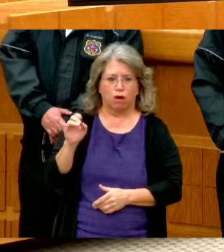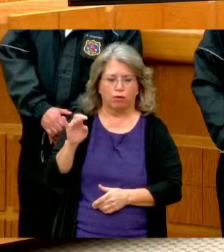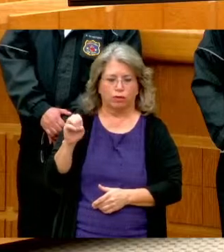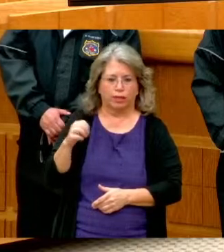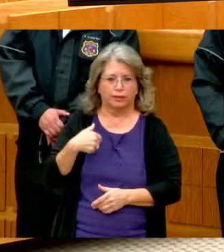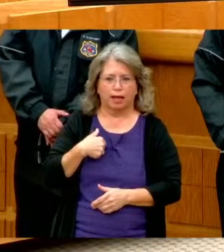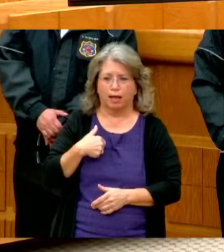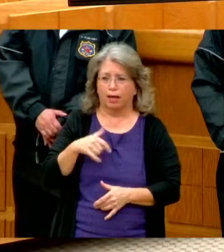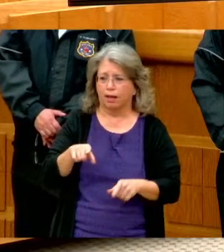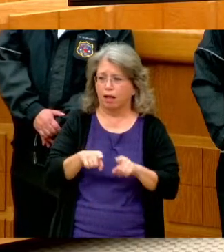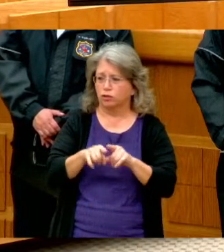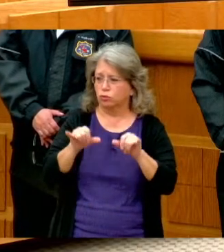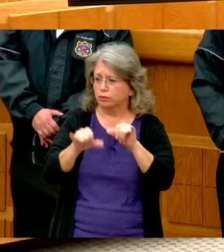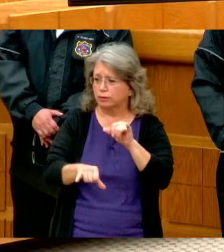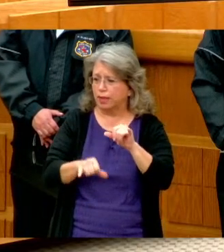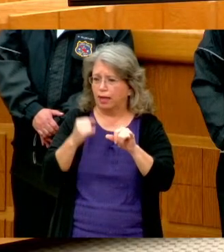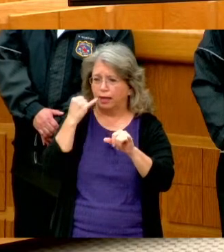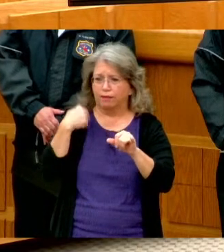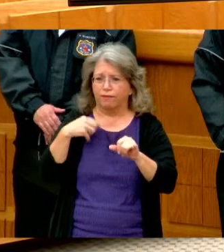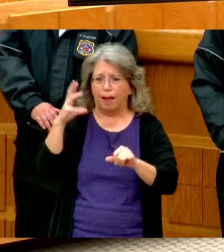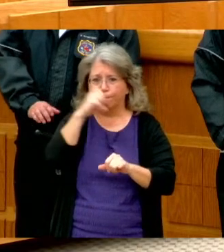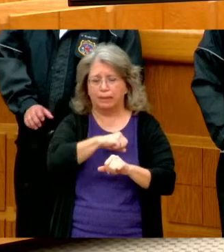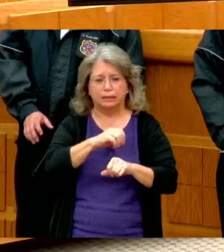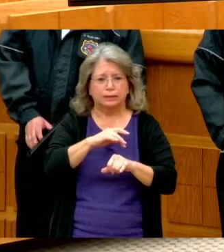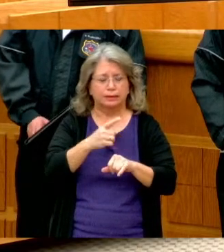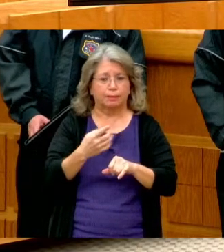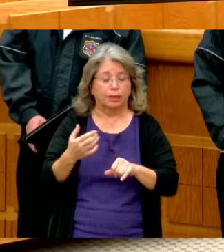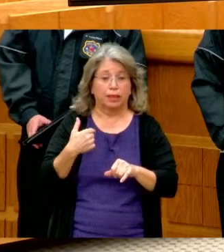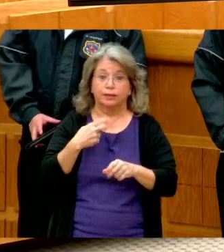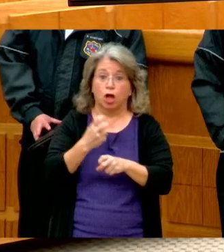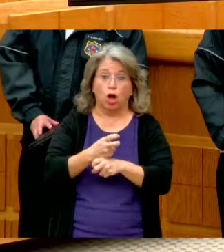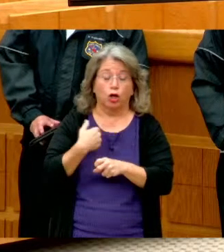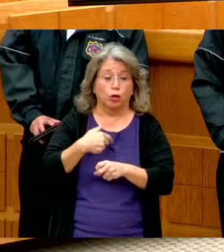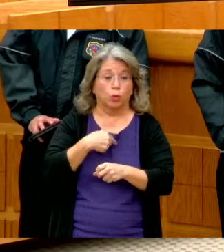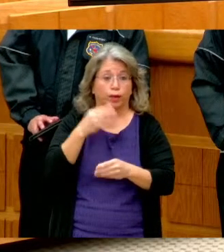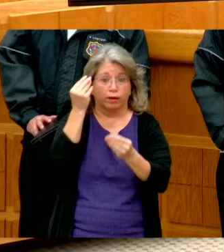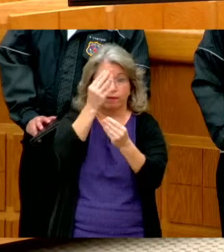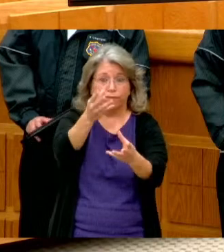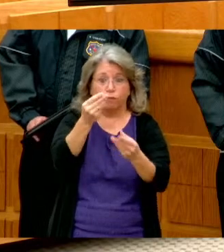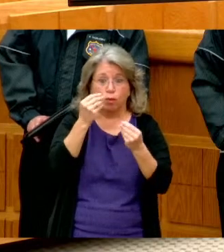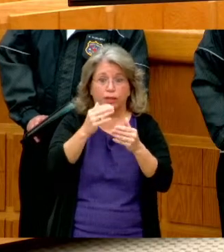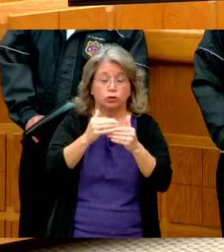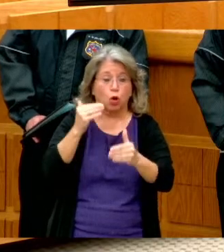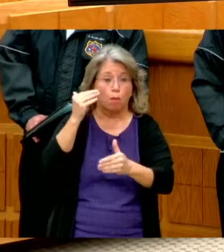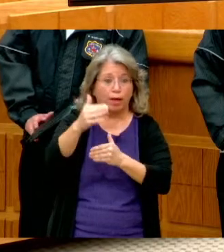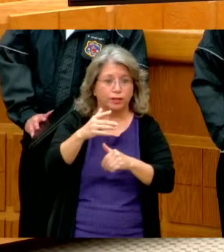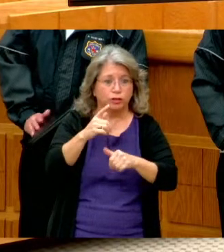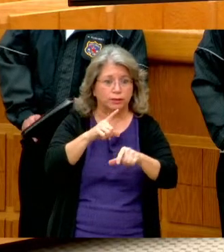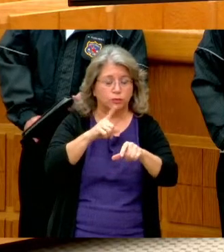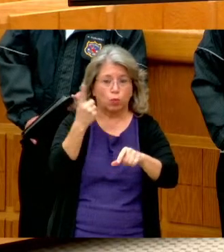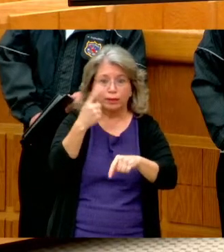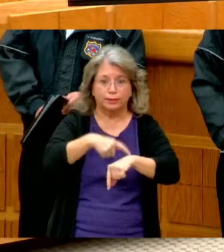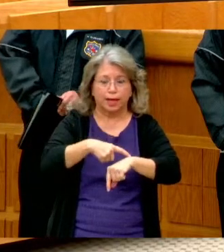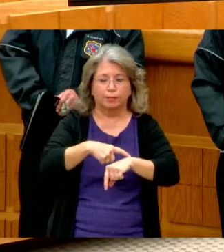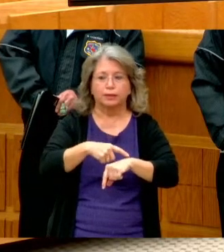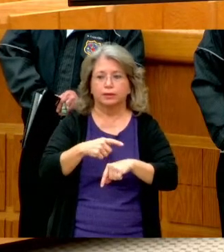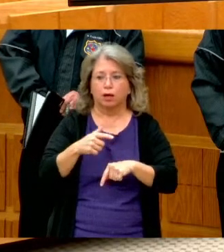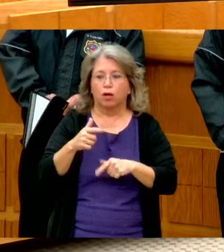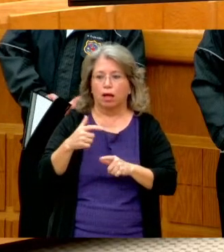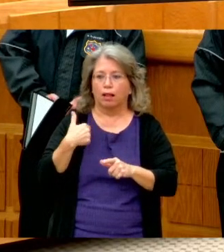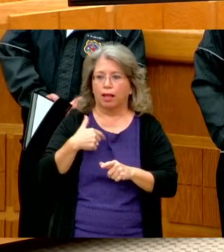have missed something. It's hard when we are unveiling so much at one time, let us tackle the